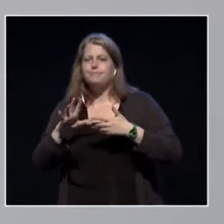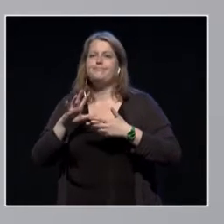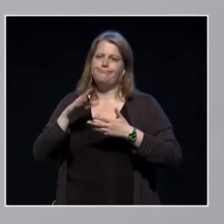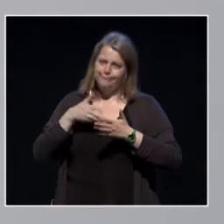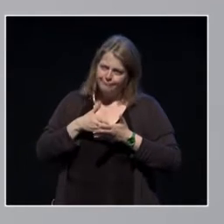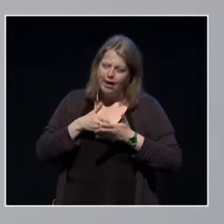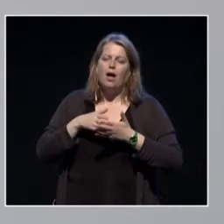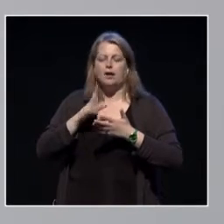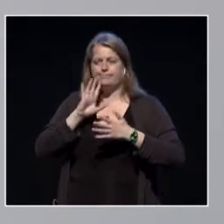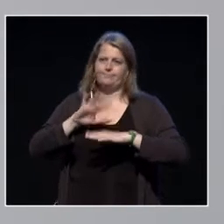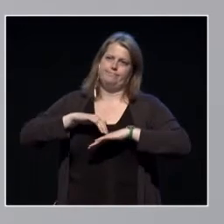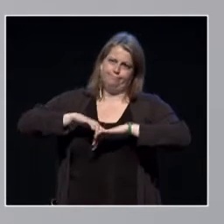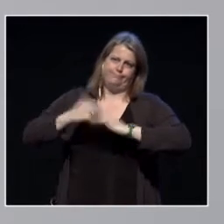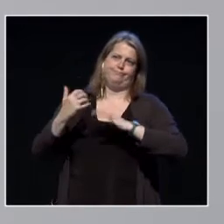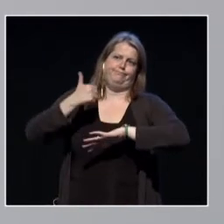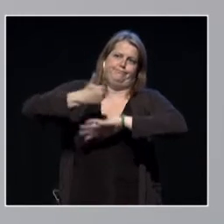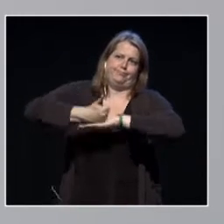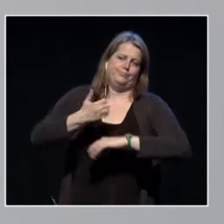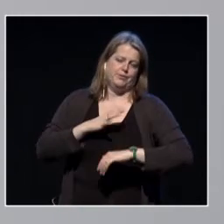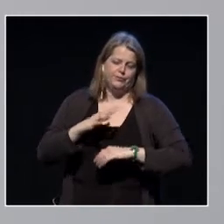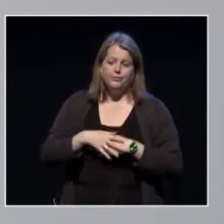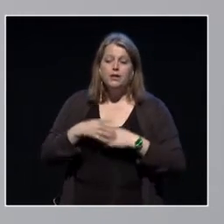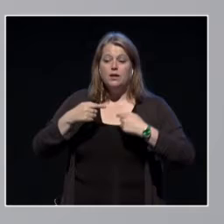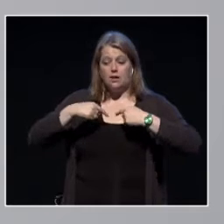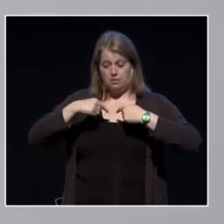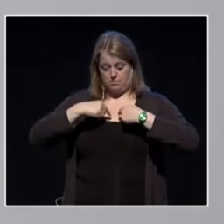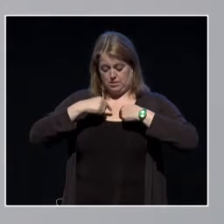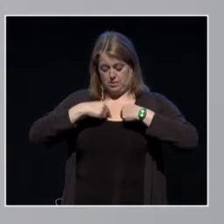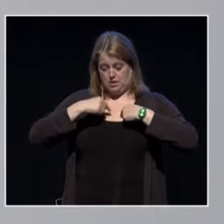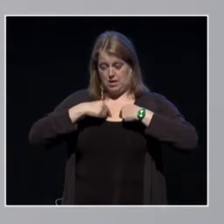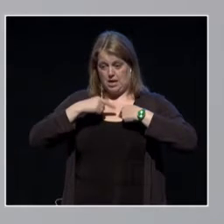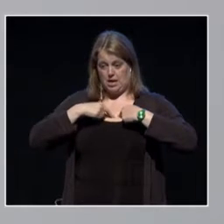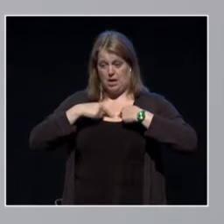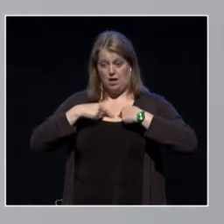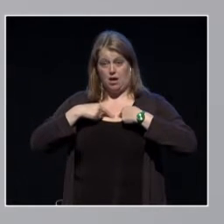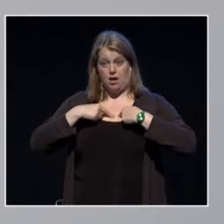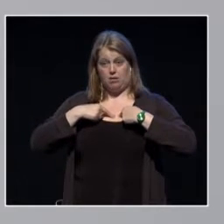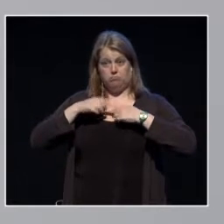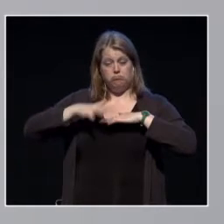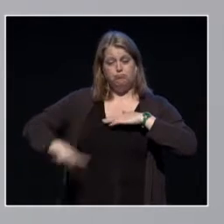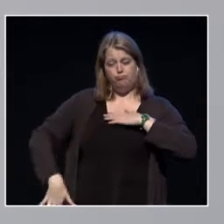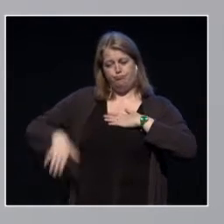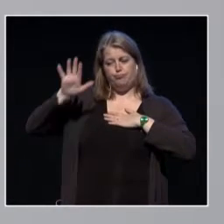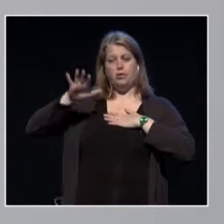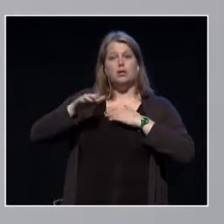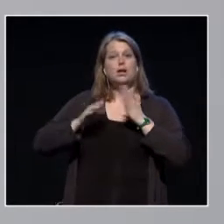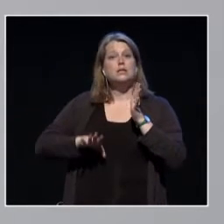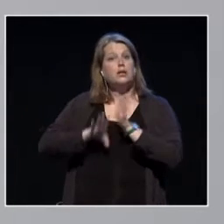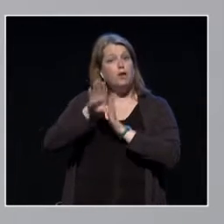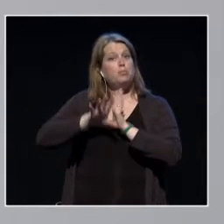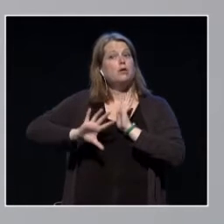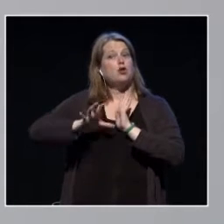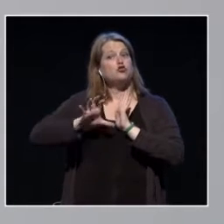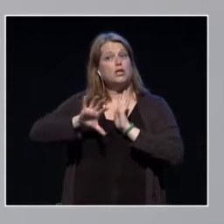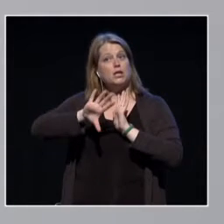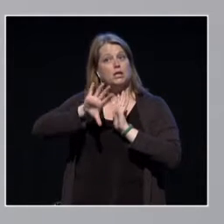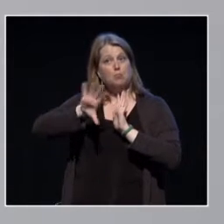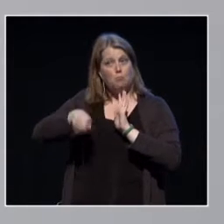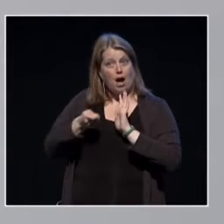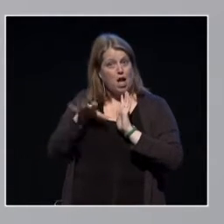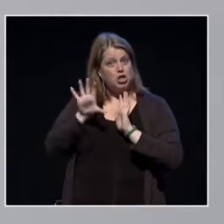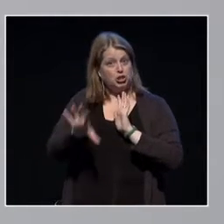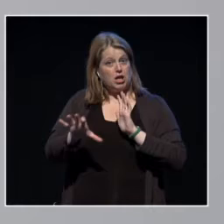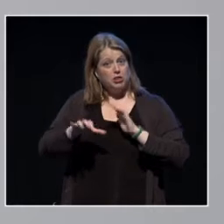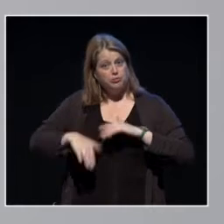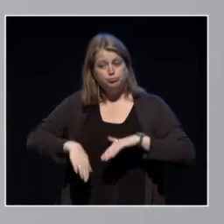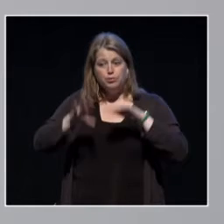I grew up in the global south in a developing country, Bangladesh. And growing up, I have seen how marginalized